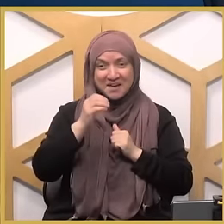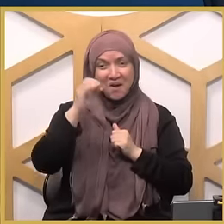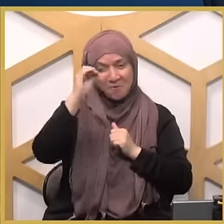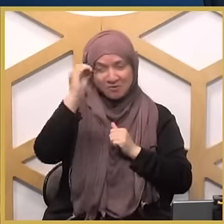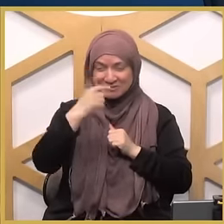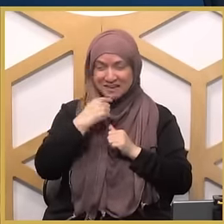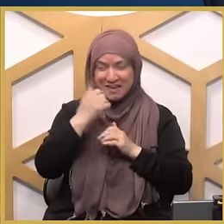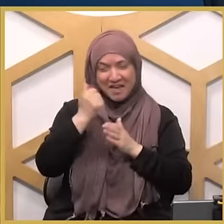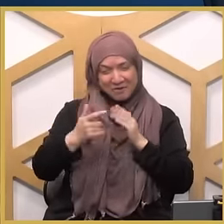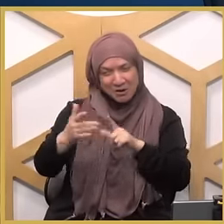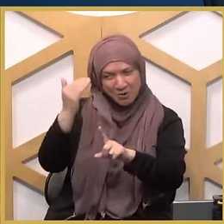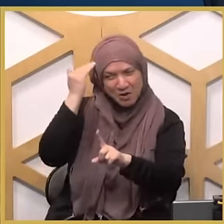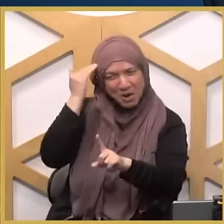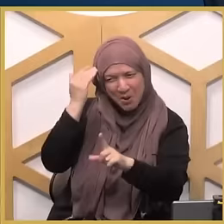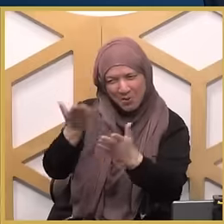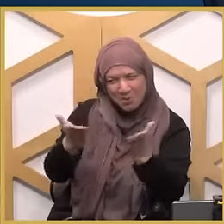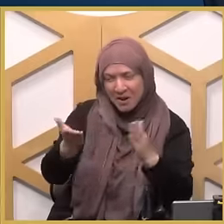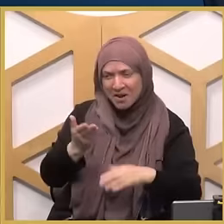I forgive you. It's okay.